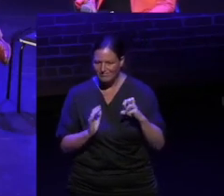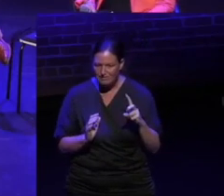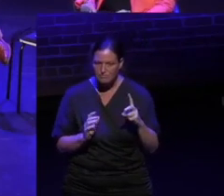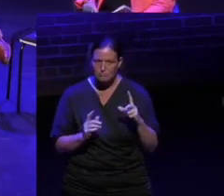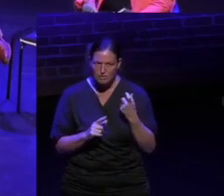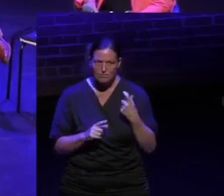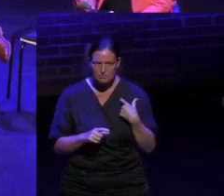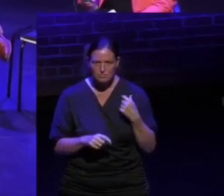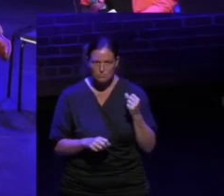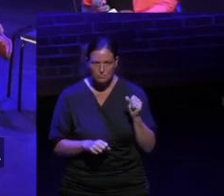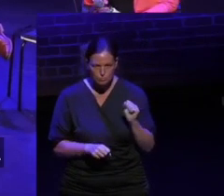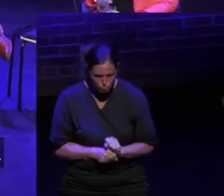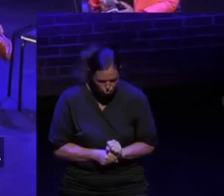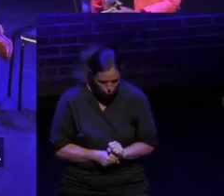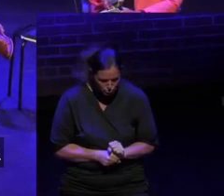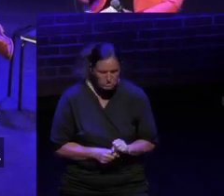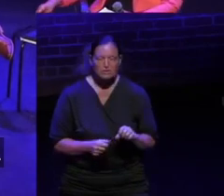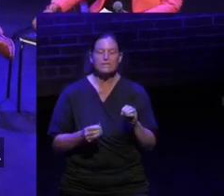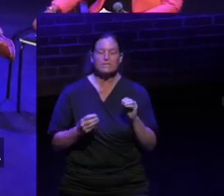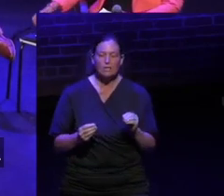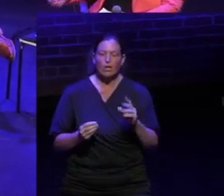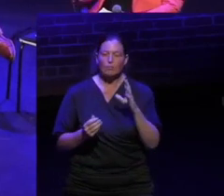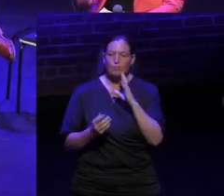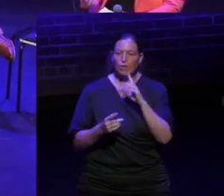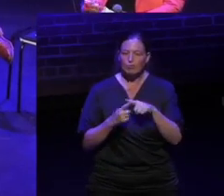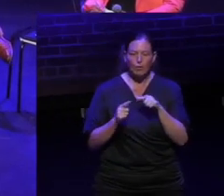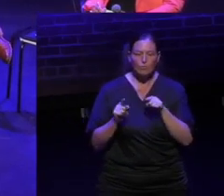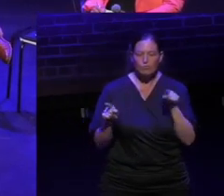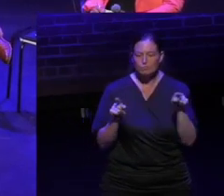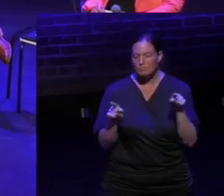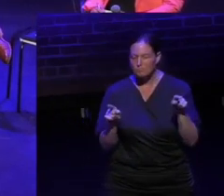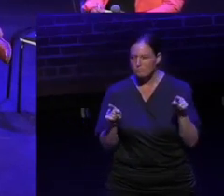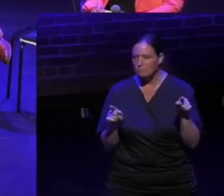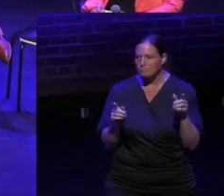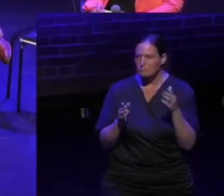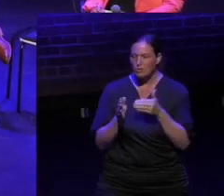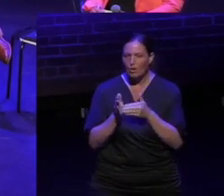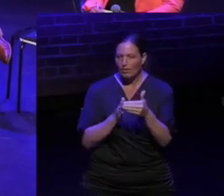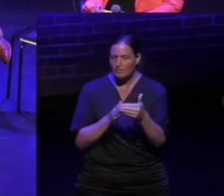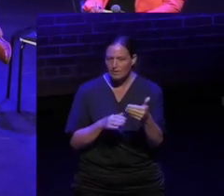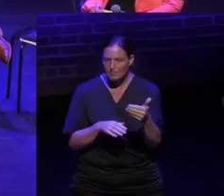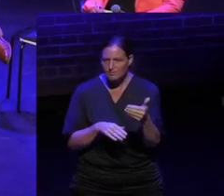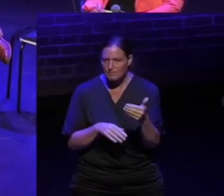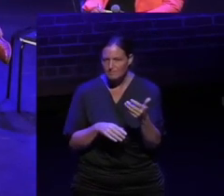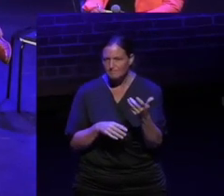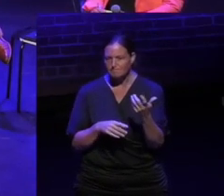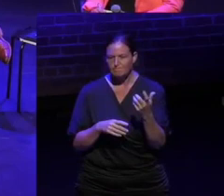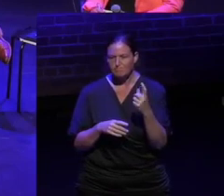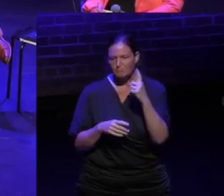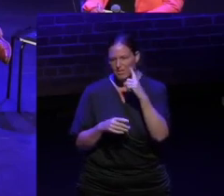work. So we can talk about it in those two ways, and I think that oftentimes, especially in, I